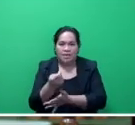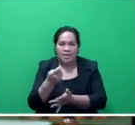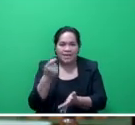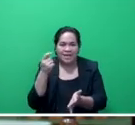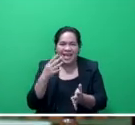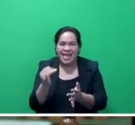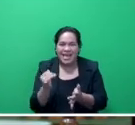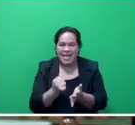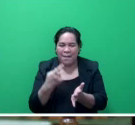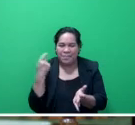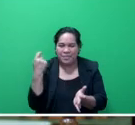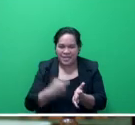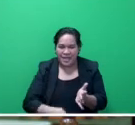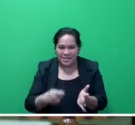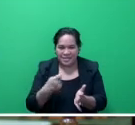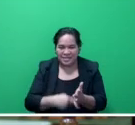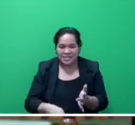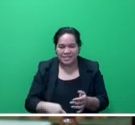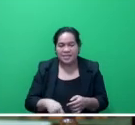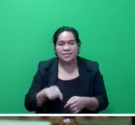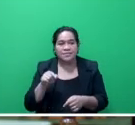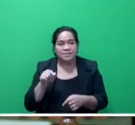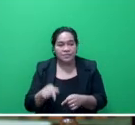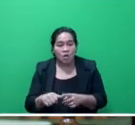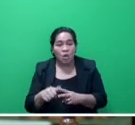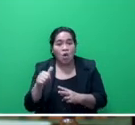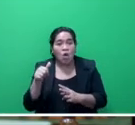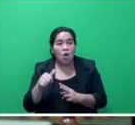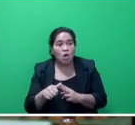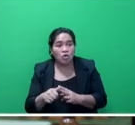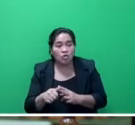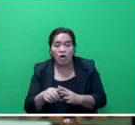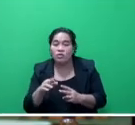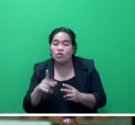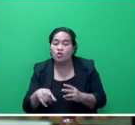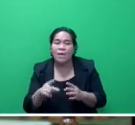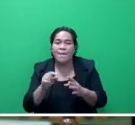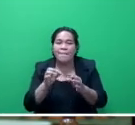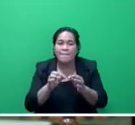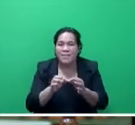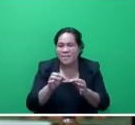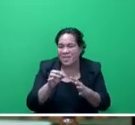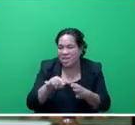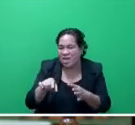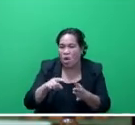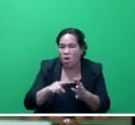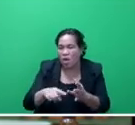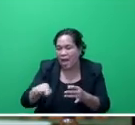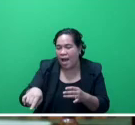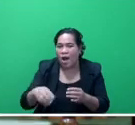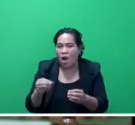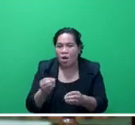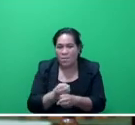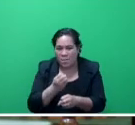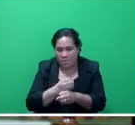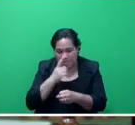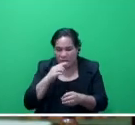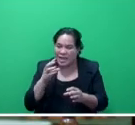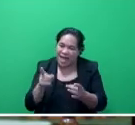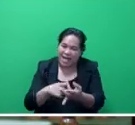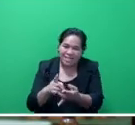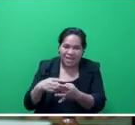tax incentives will also be extended to BPO operators. Mr. Speaker, sir, we see enormous potential